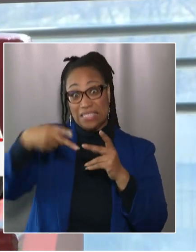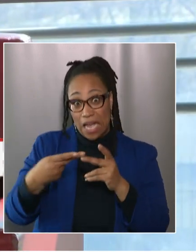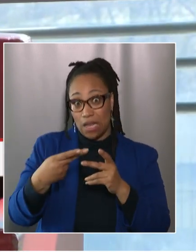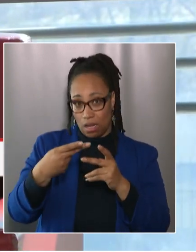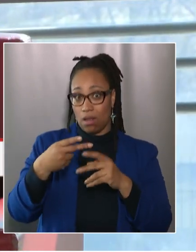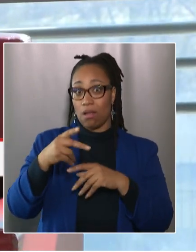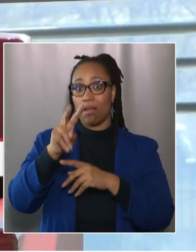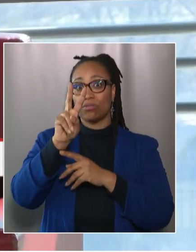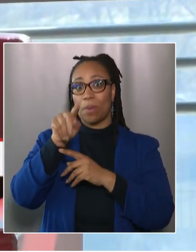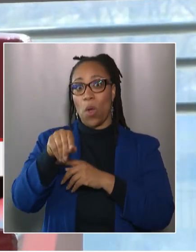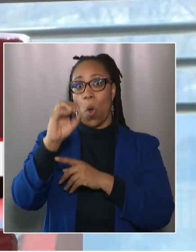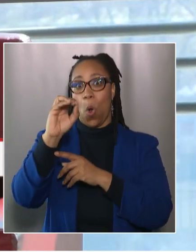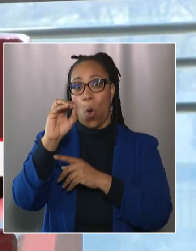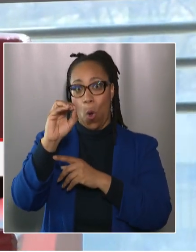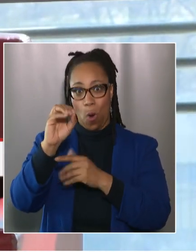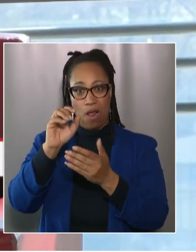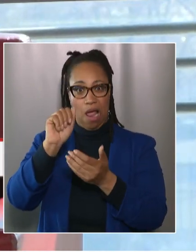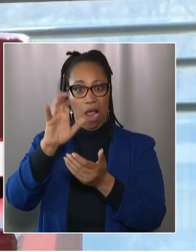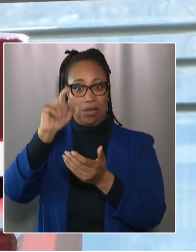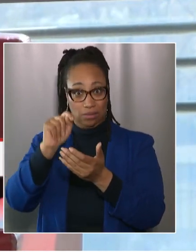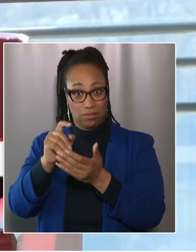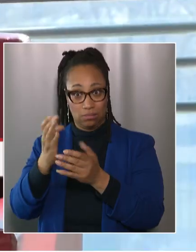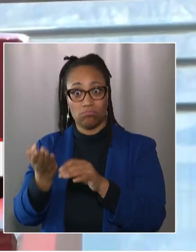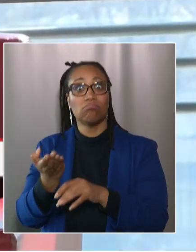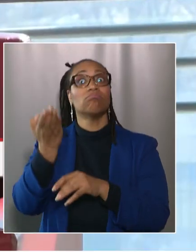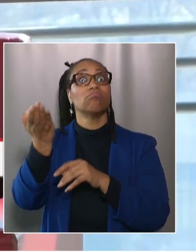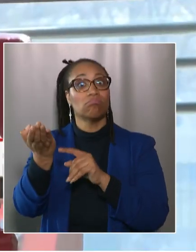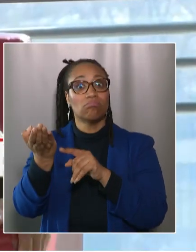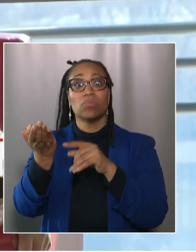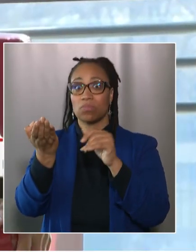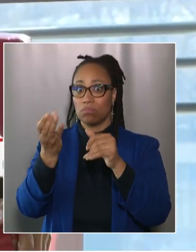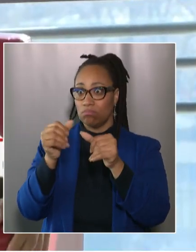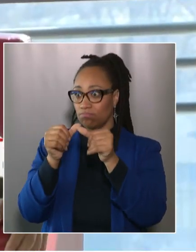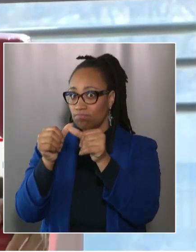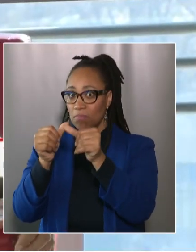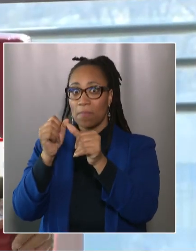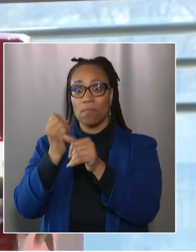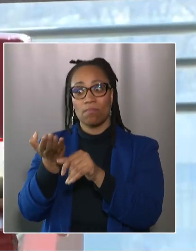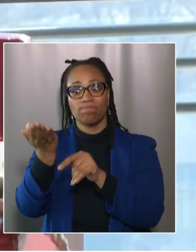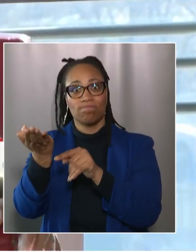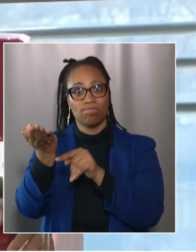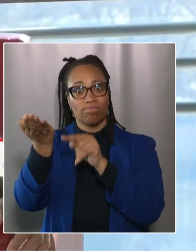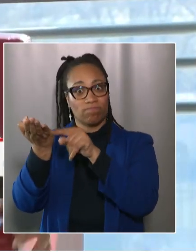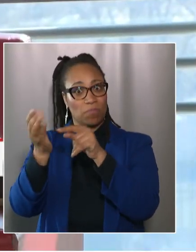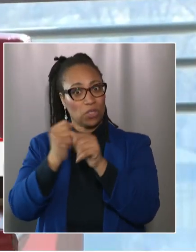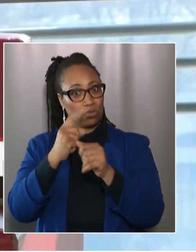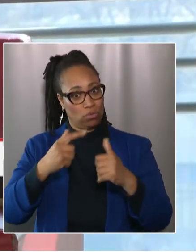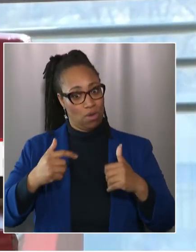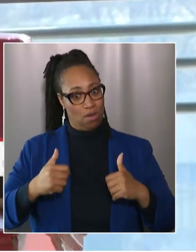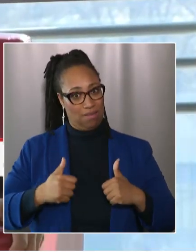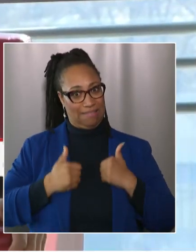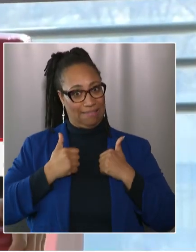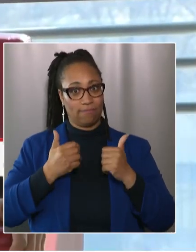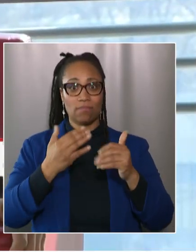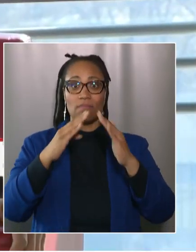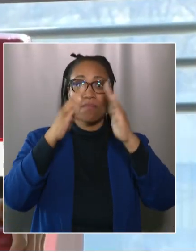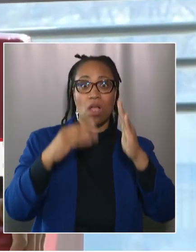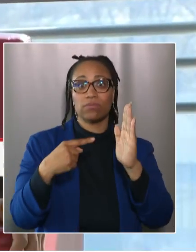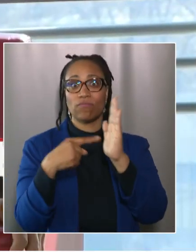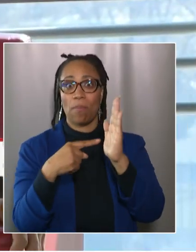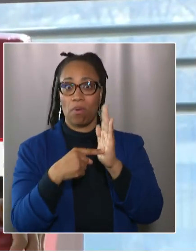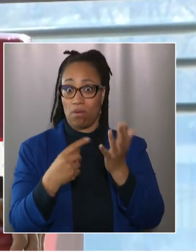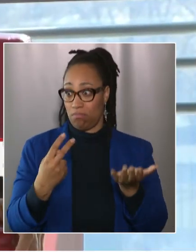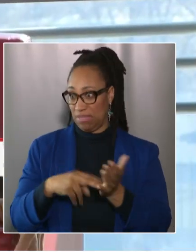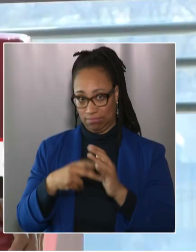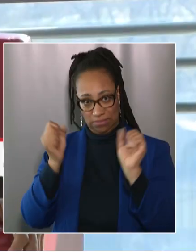the fastest or have the highest per capita spending in affordable housing in the nation. And we can do it. We can do it. I